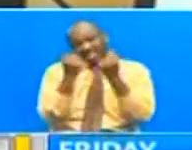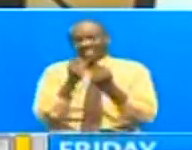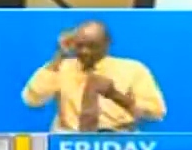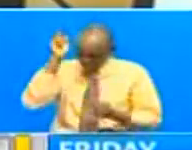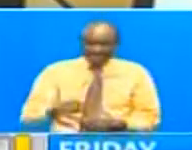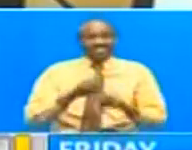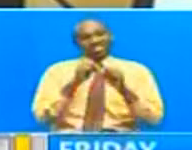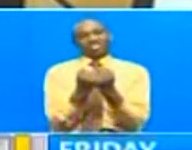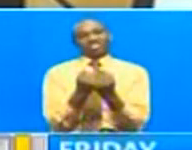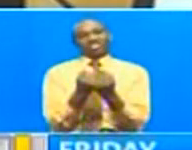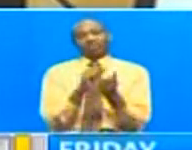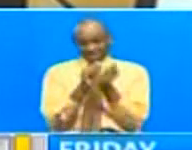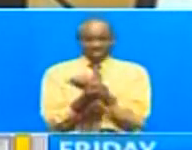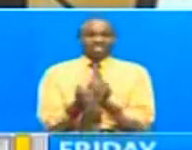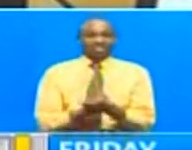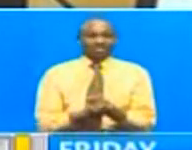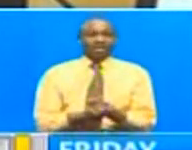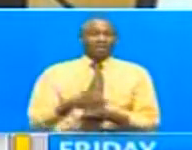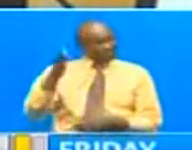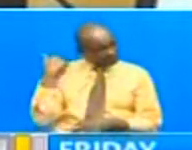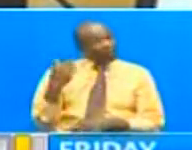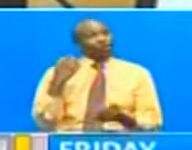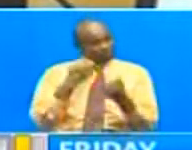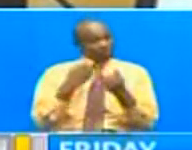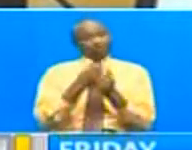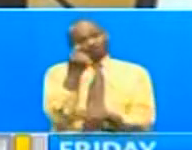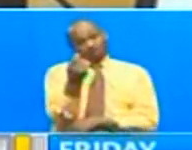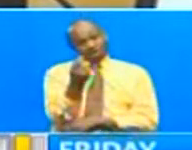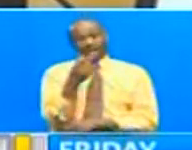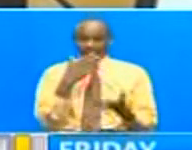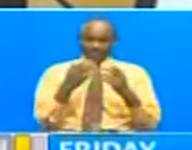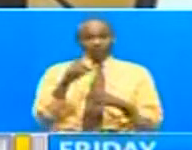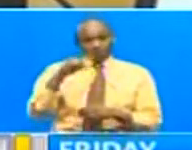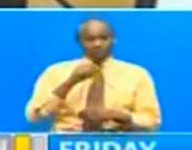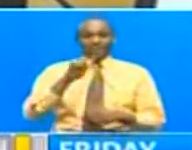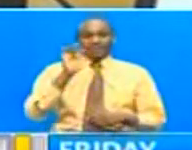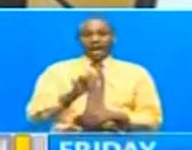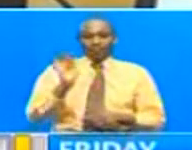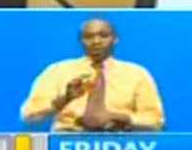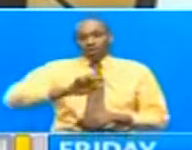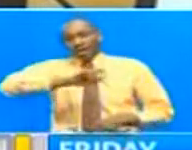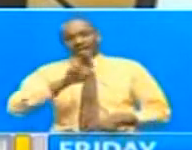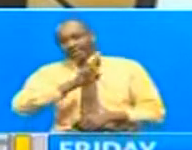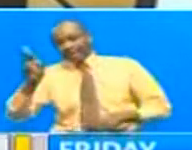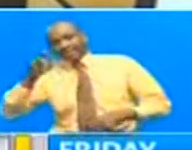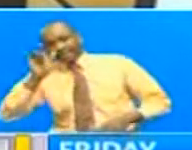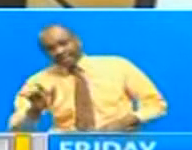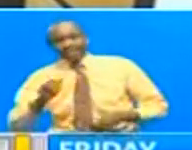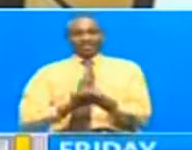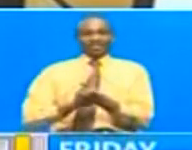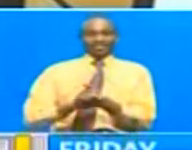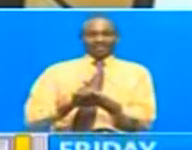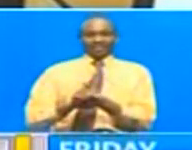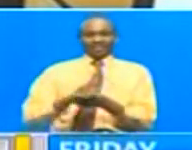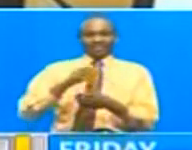change. At some point, it was hard because we would be told double click, right click, left click. No, you